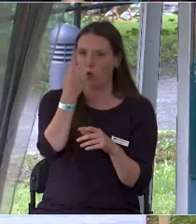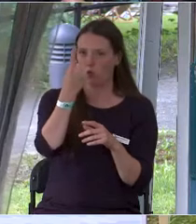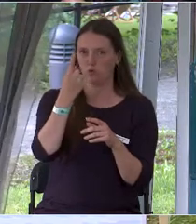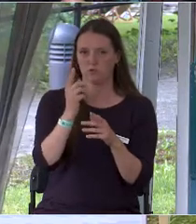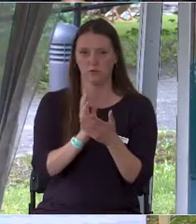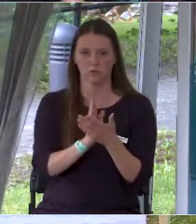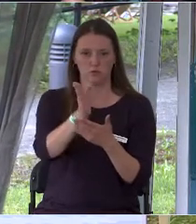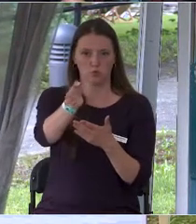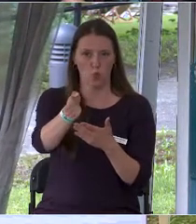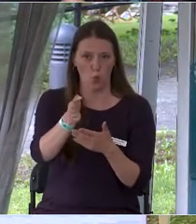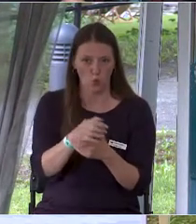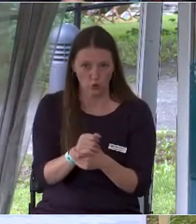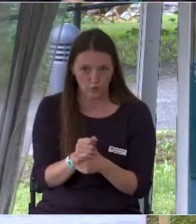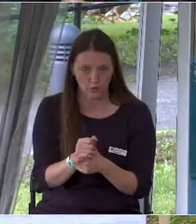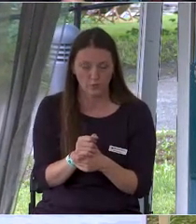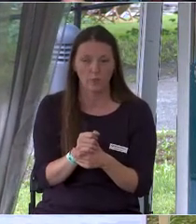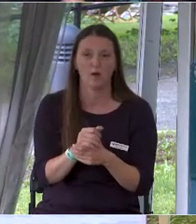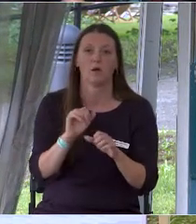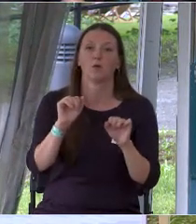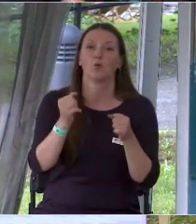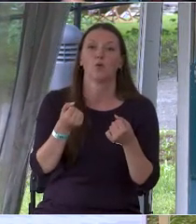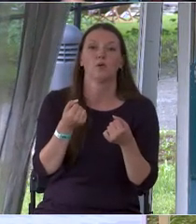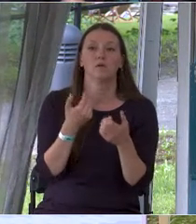When you have lost your trust